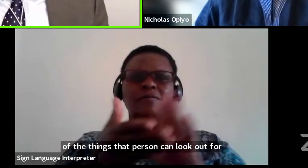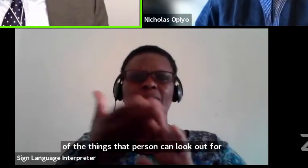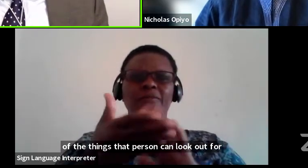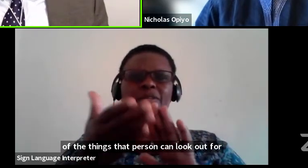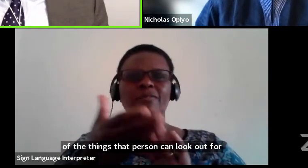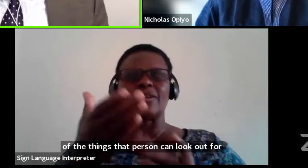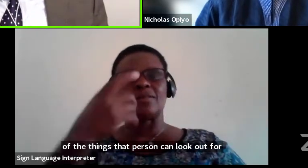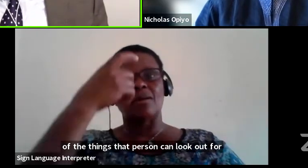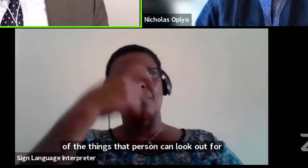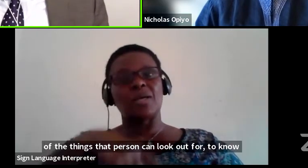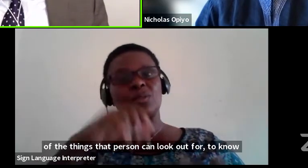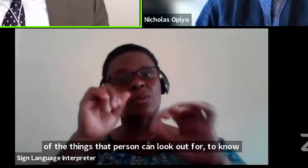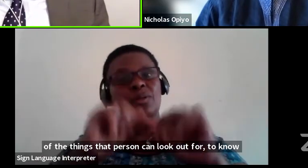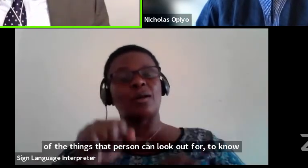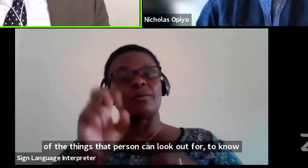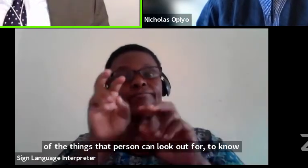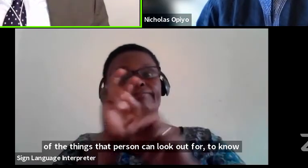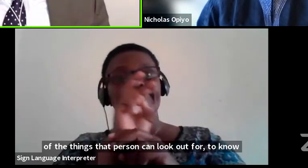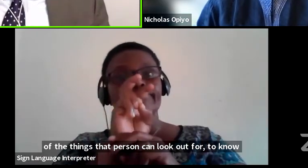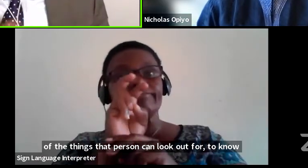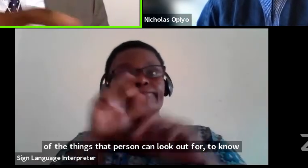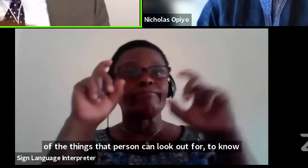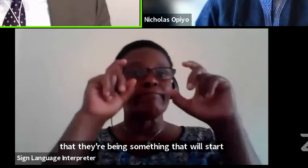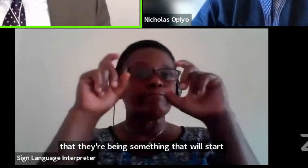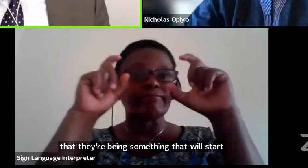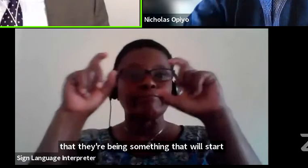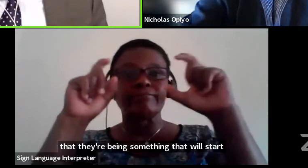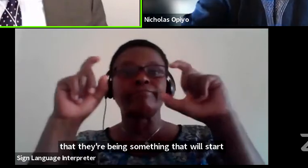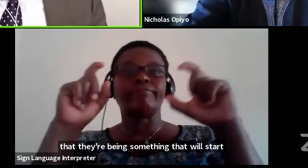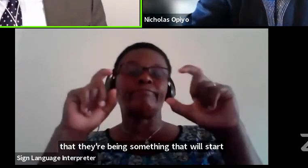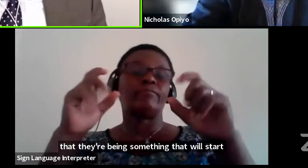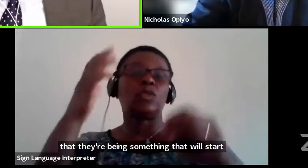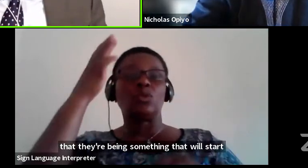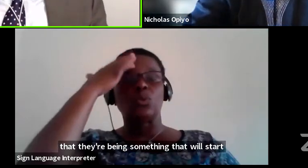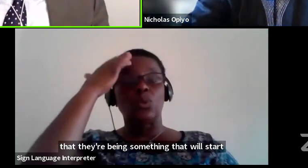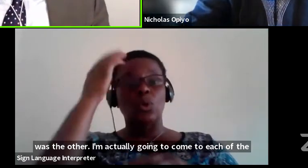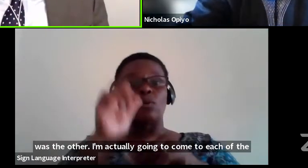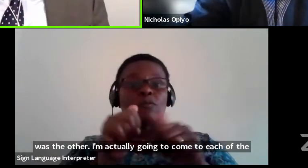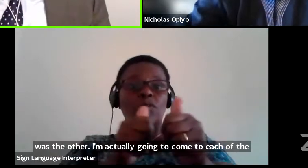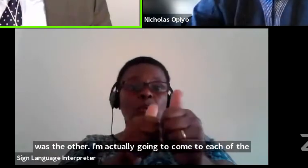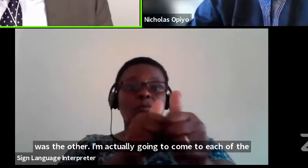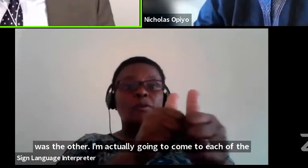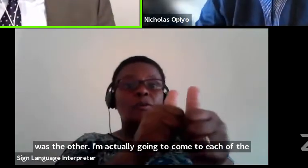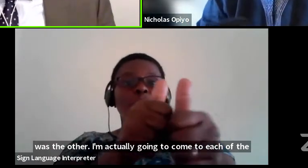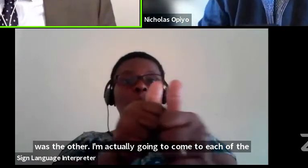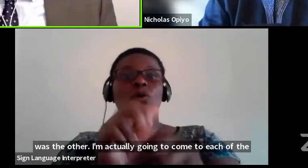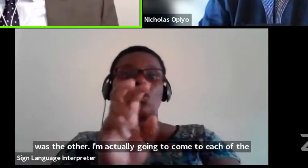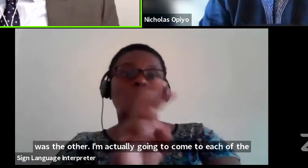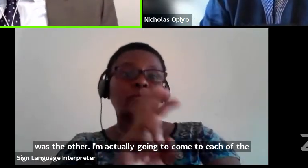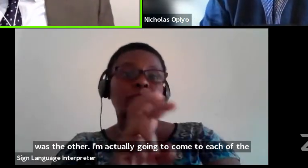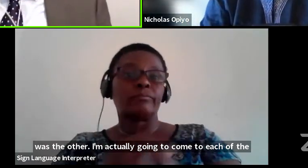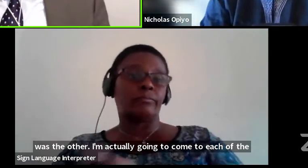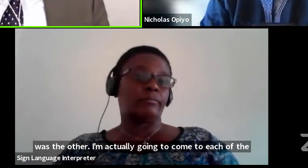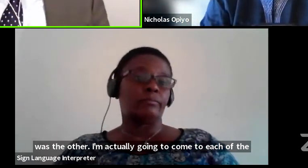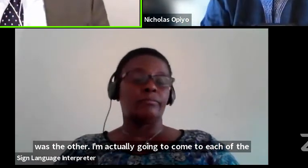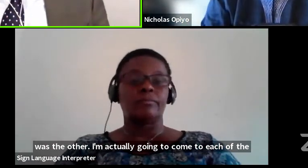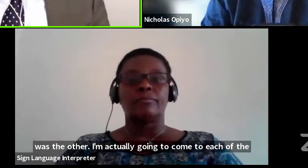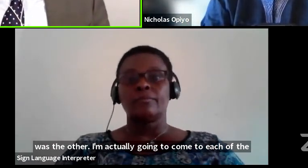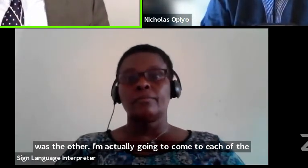they're being surveilled. I will start with Ziada. I'm actually going to come to each of the panelists on this one, and then we'll come for your way forward after.